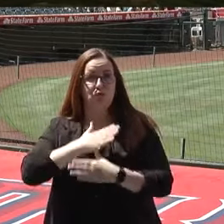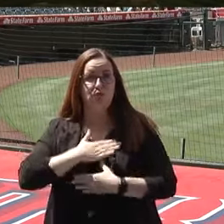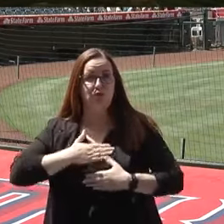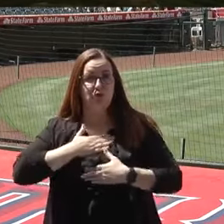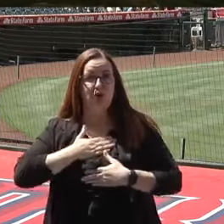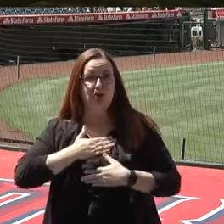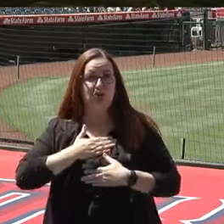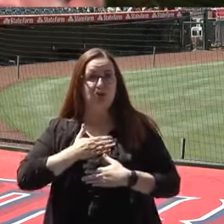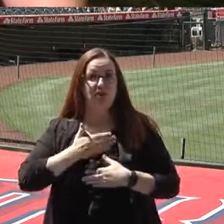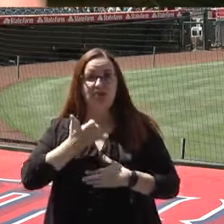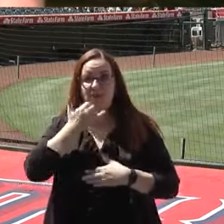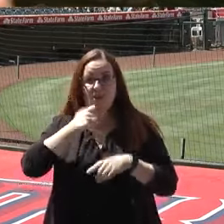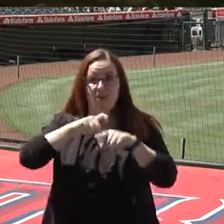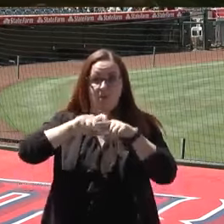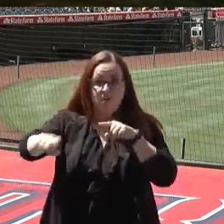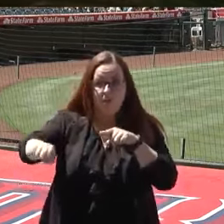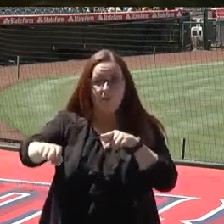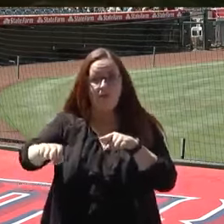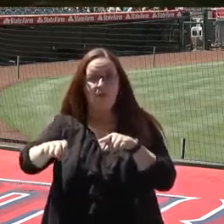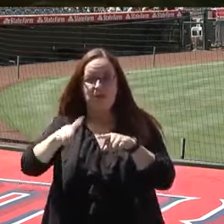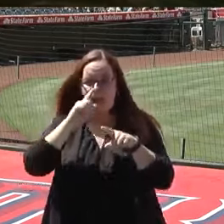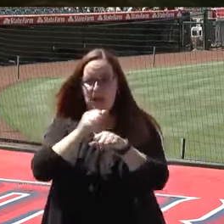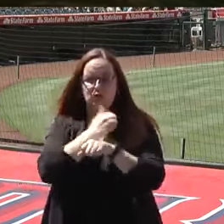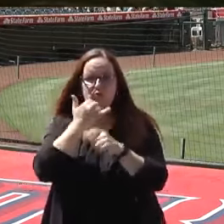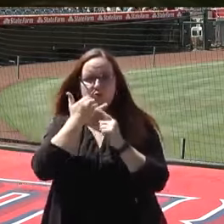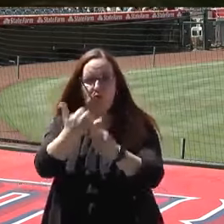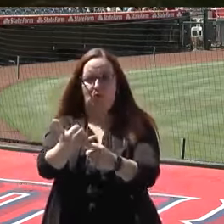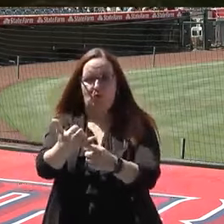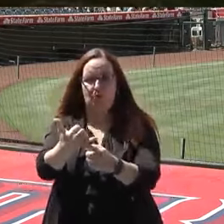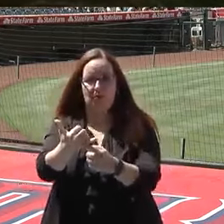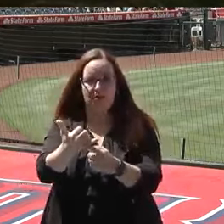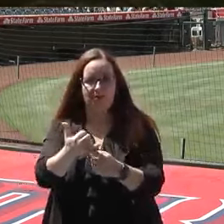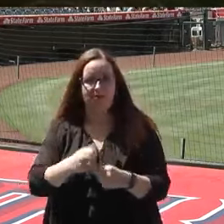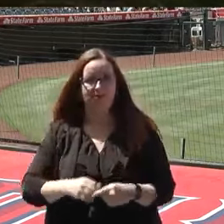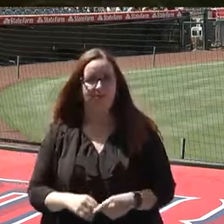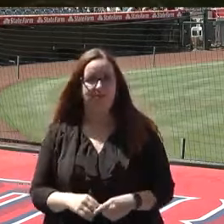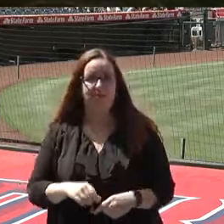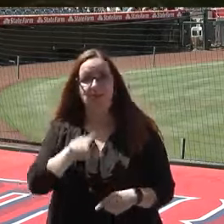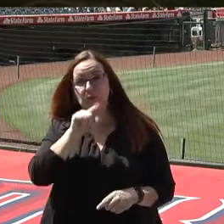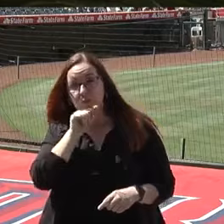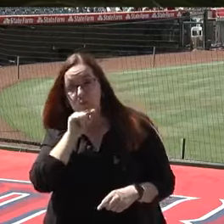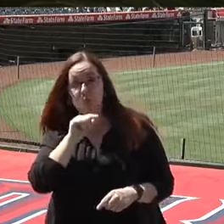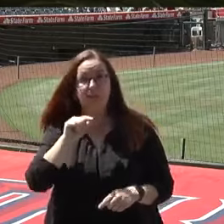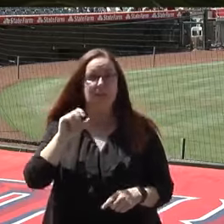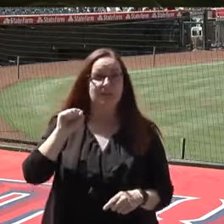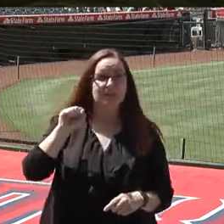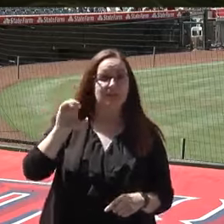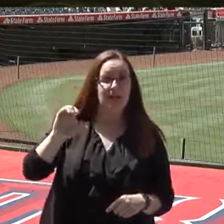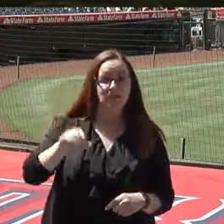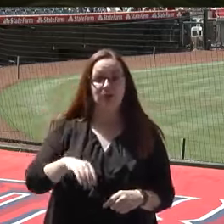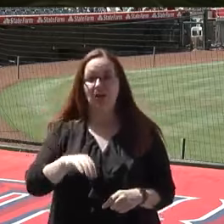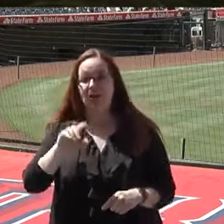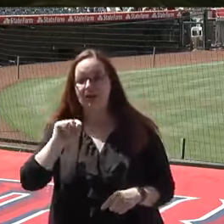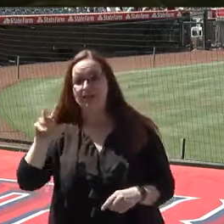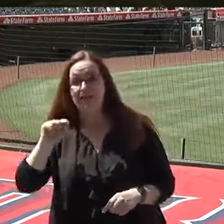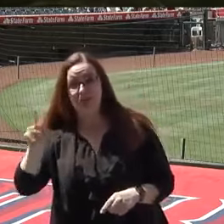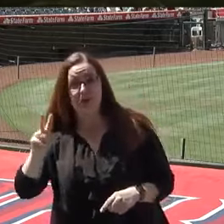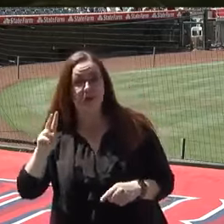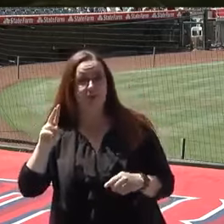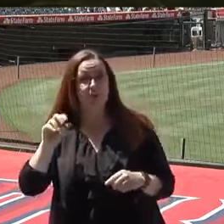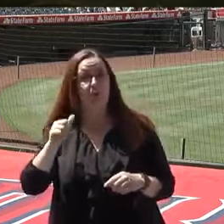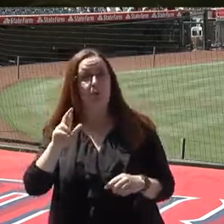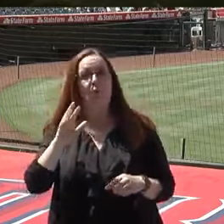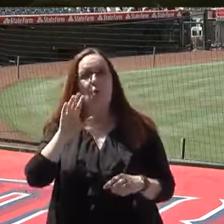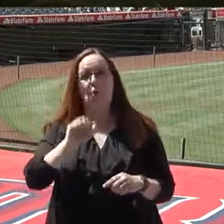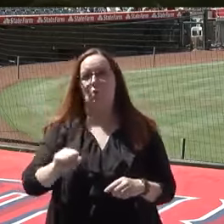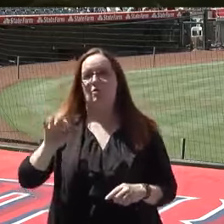and give them a call, an actual phone call. Tweet it, snap it, TikTok it, or go really old